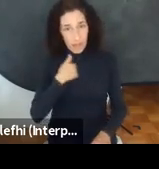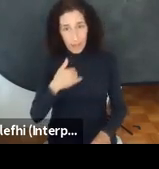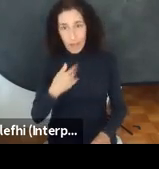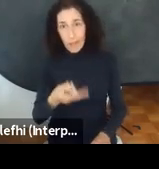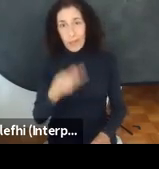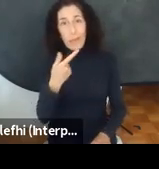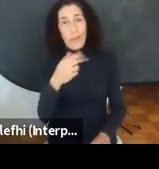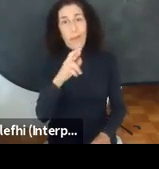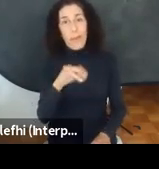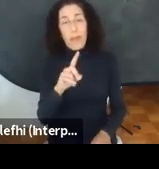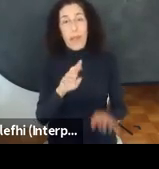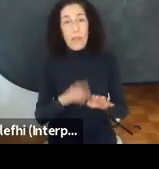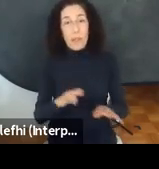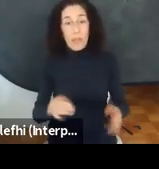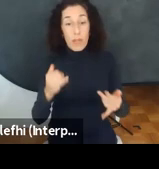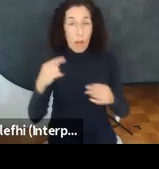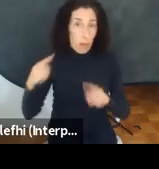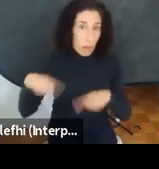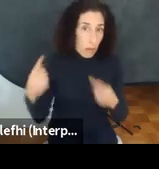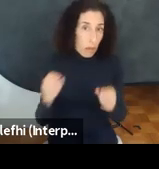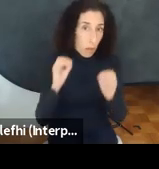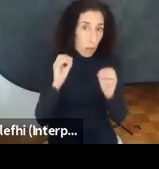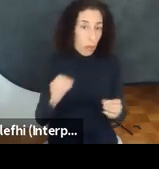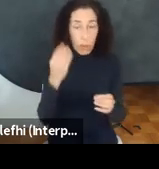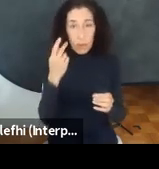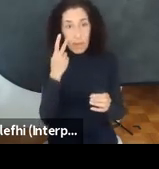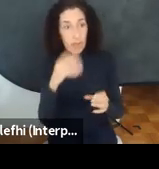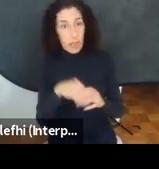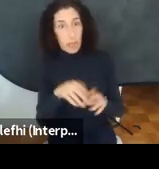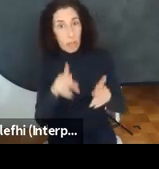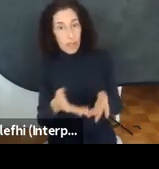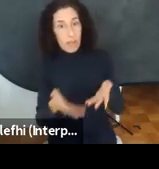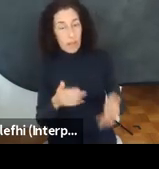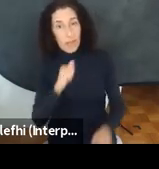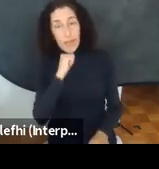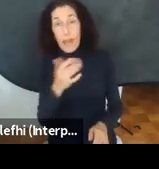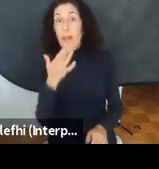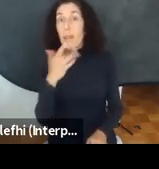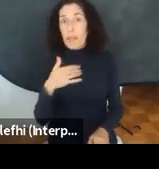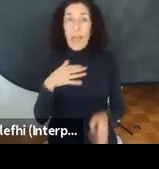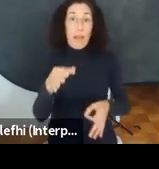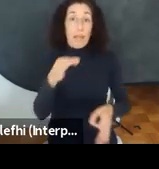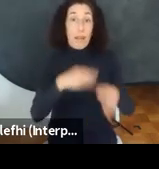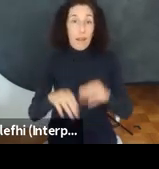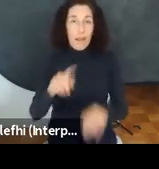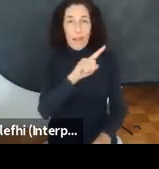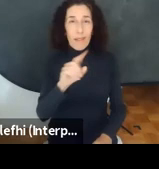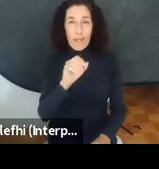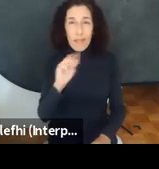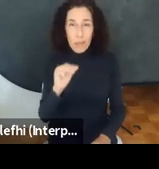them in person. And that's, that's tough because you want to. Luckily, we do things like this. We're on the screen. Yeah. Mm-hmm.